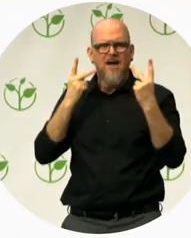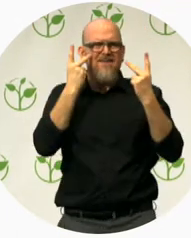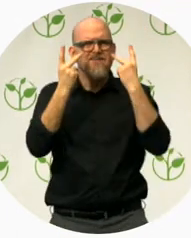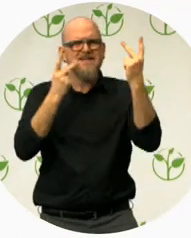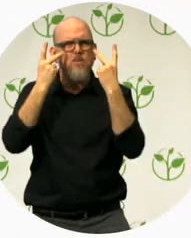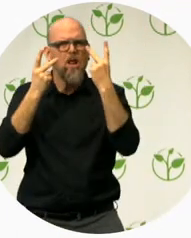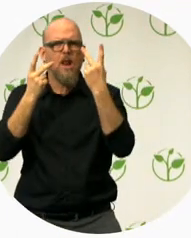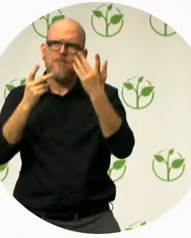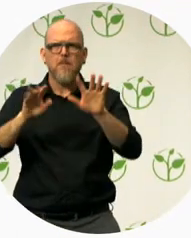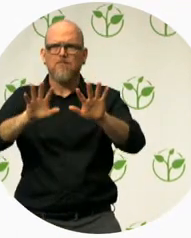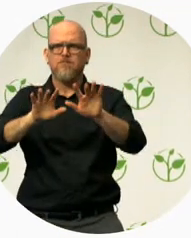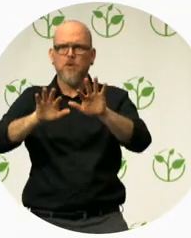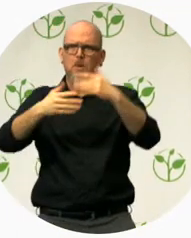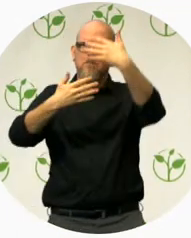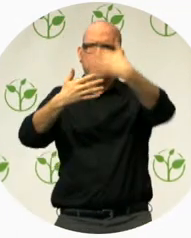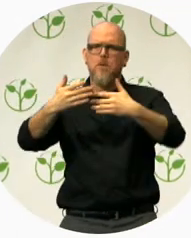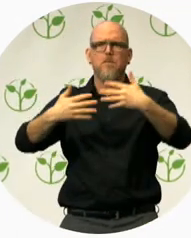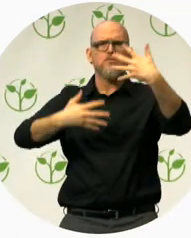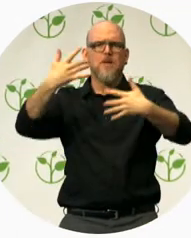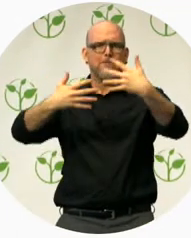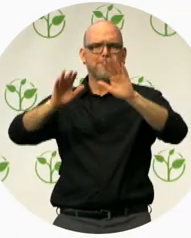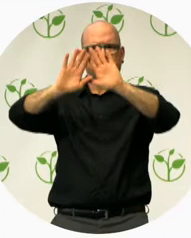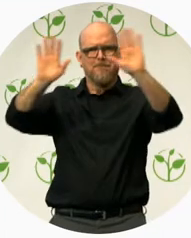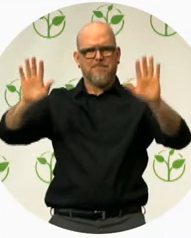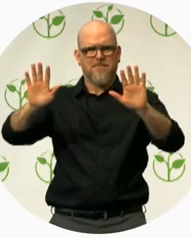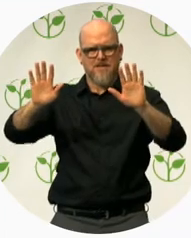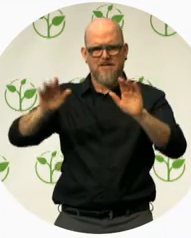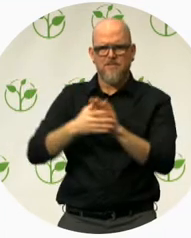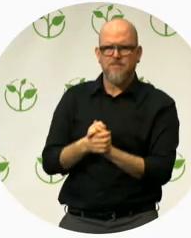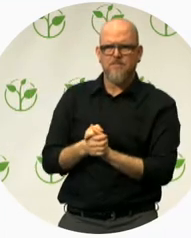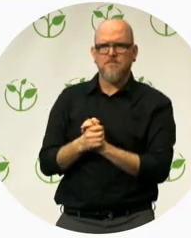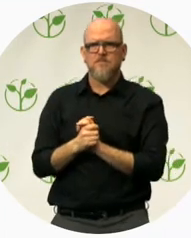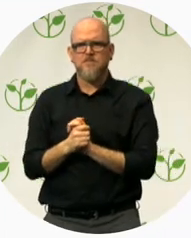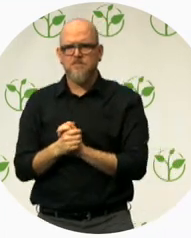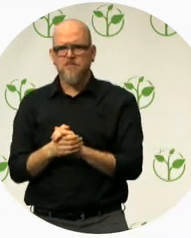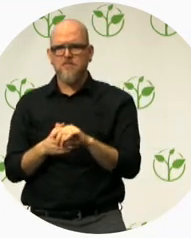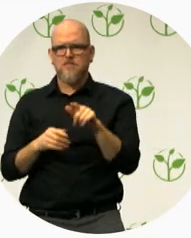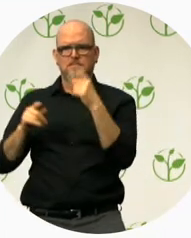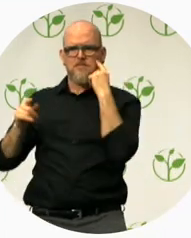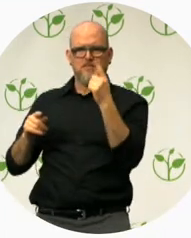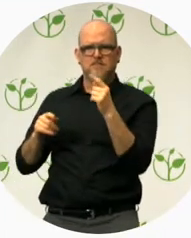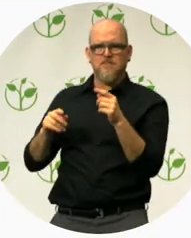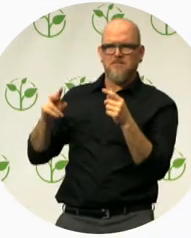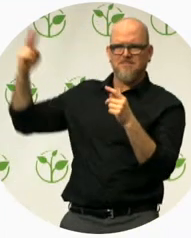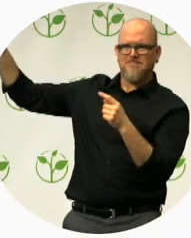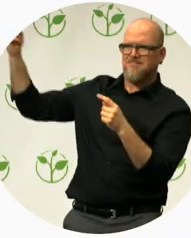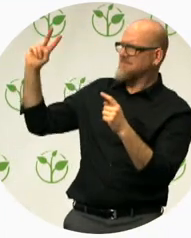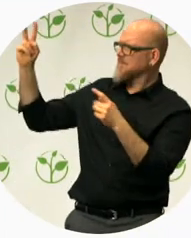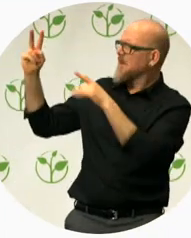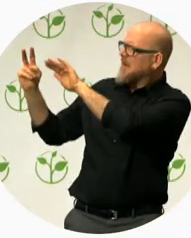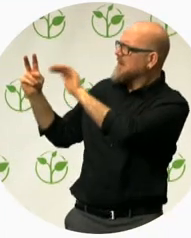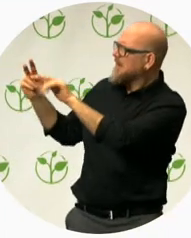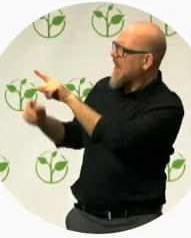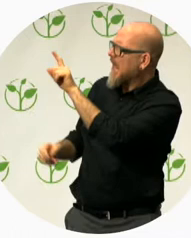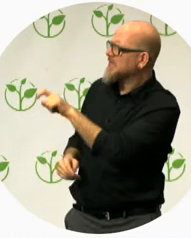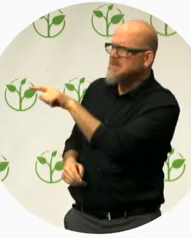interfaces means. And Christopher and David, may I ask you to come in and give your opinion, your thoughts, your